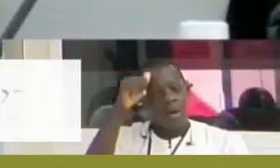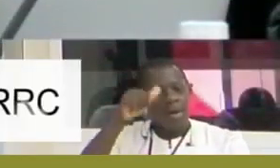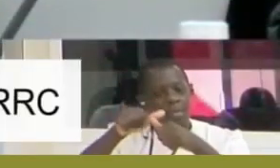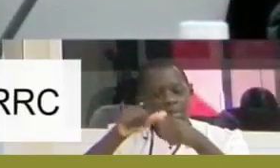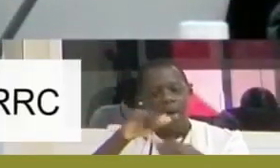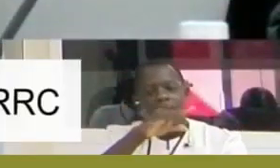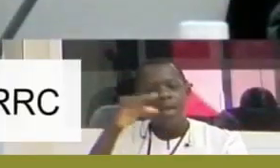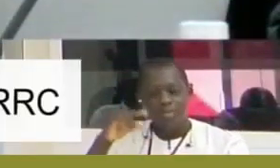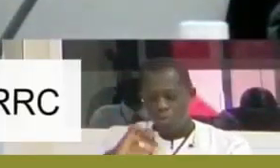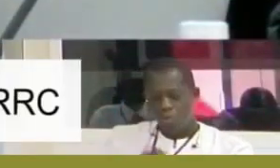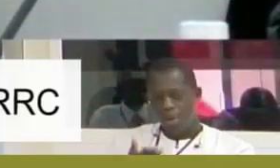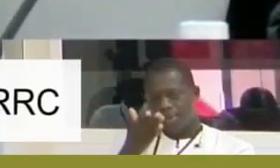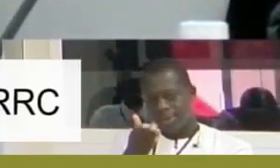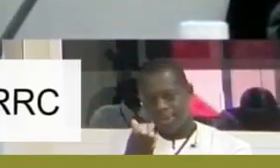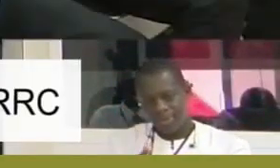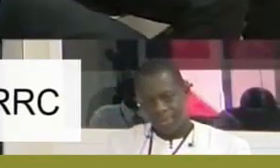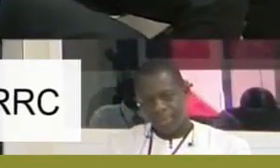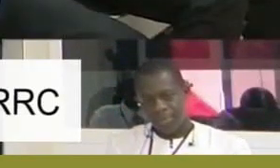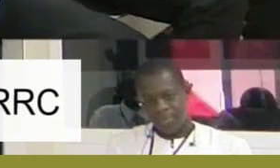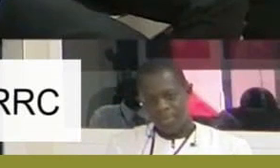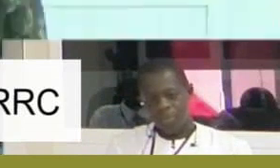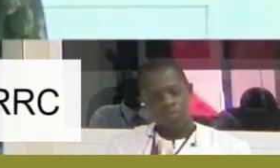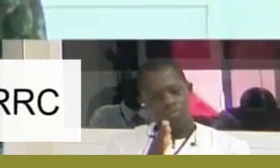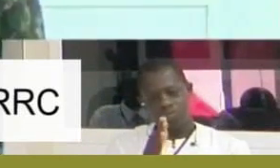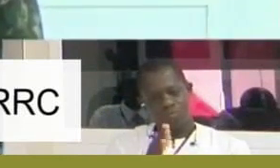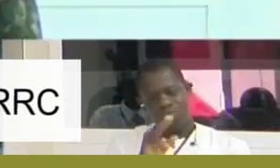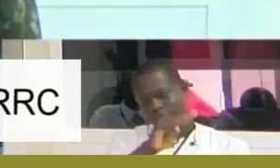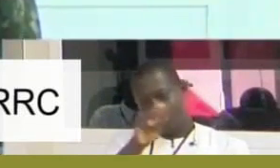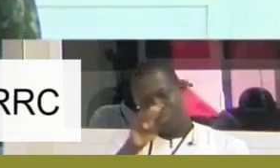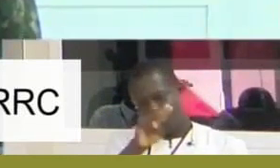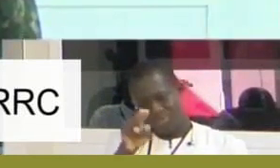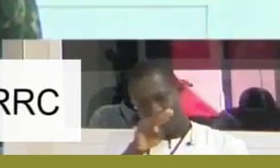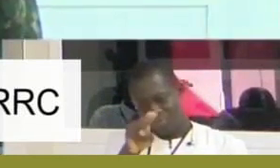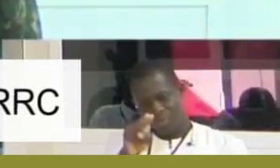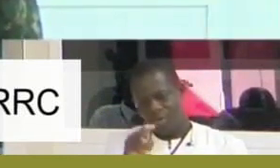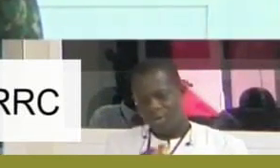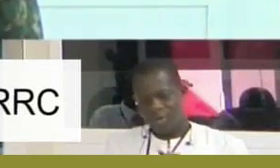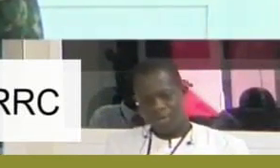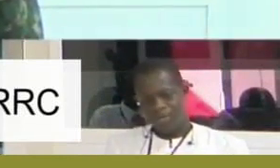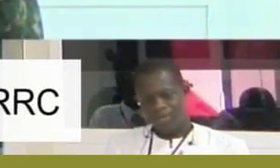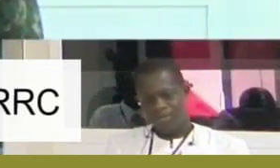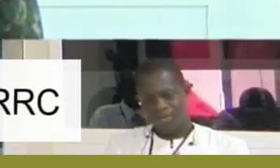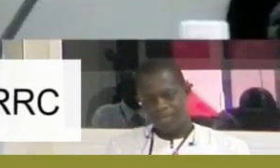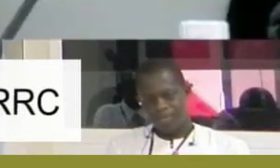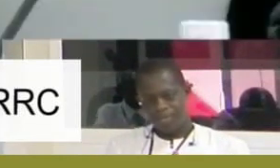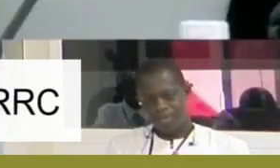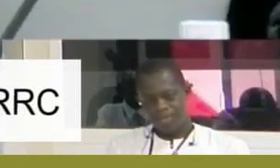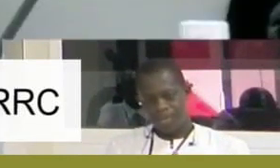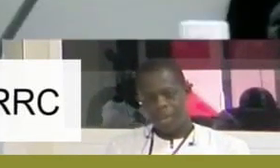In his second day before the TRRC, Omar A. Jallo admitted to his involvement in the execution of 9 Mile 2